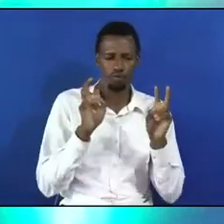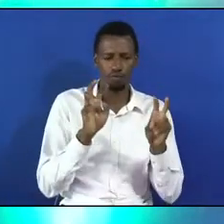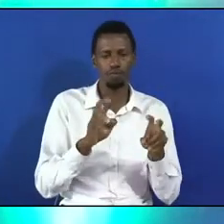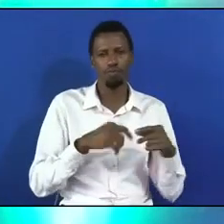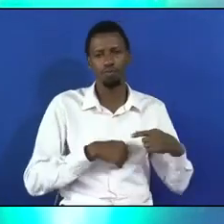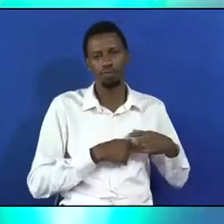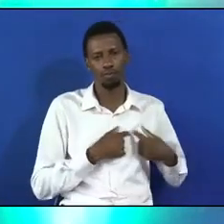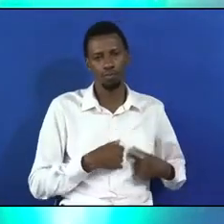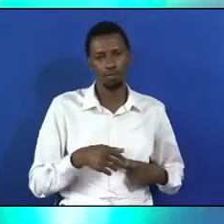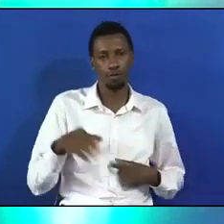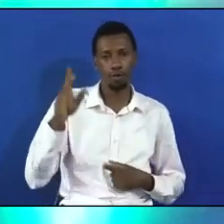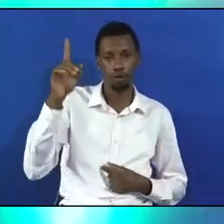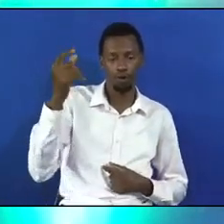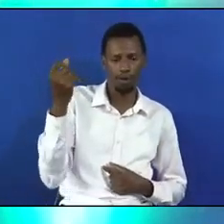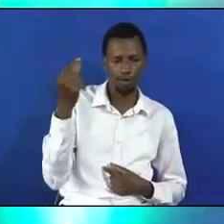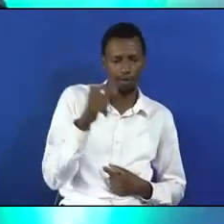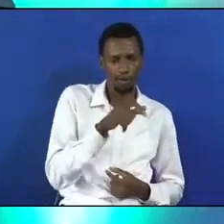us.